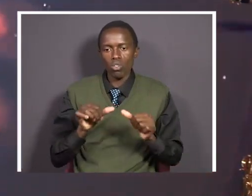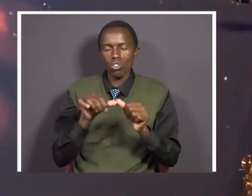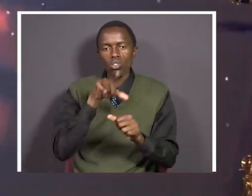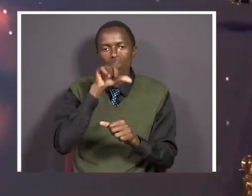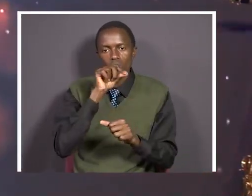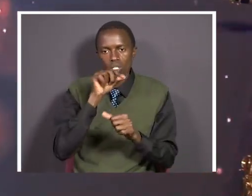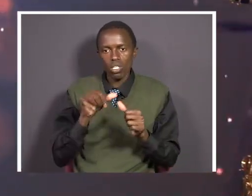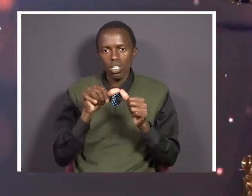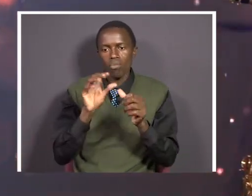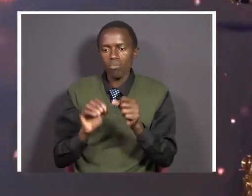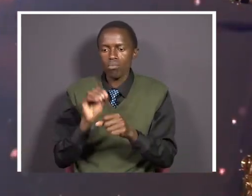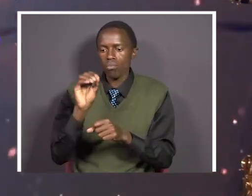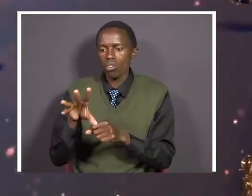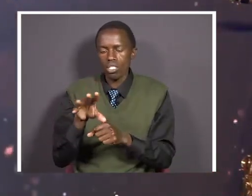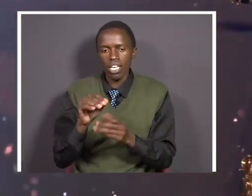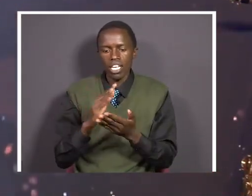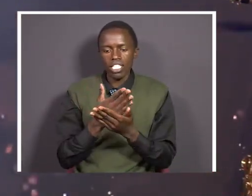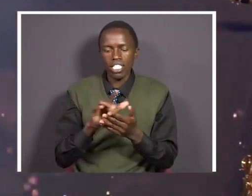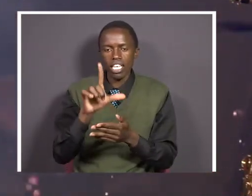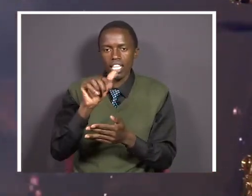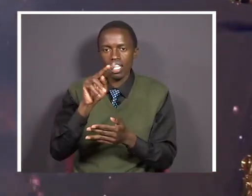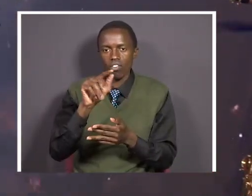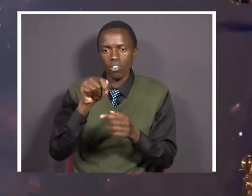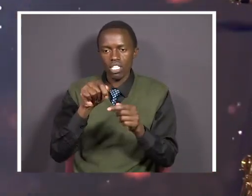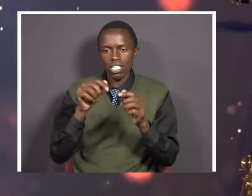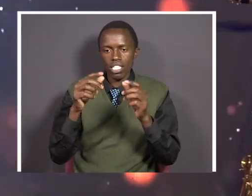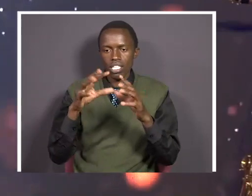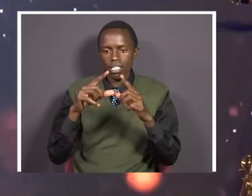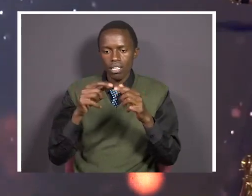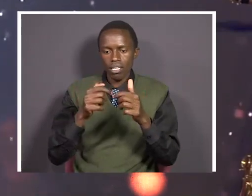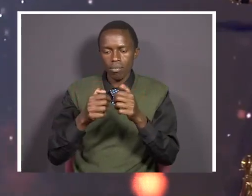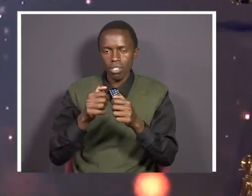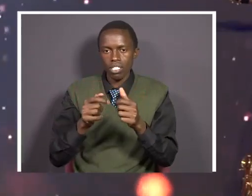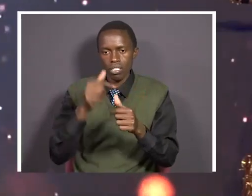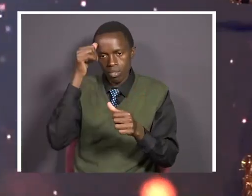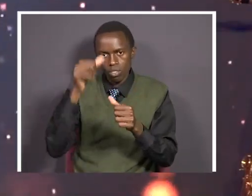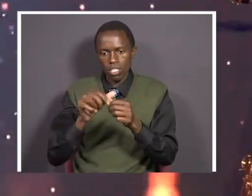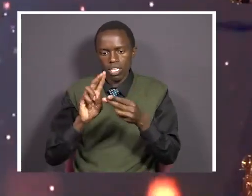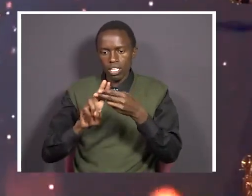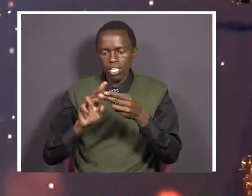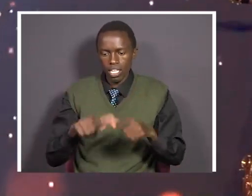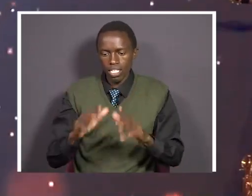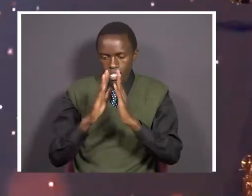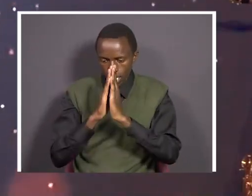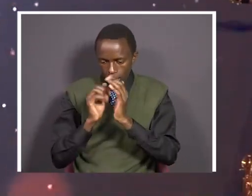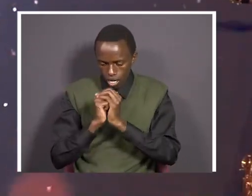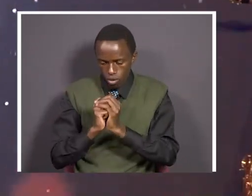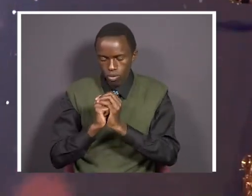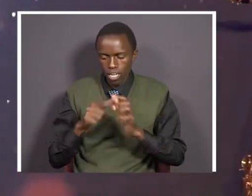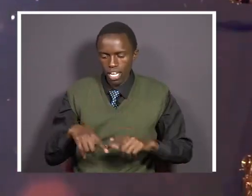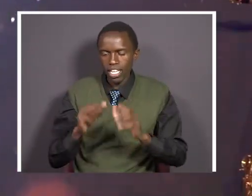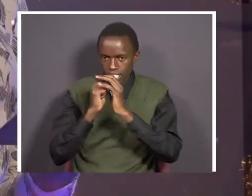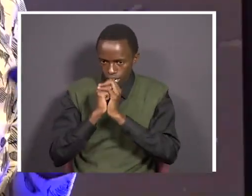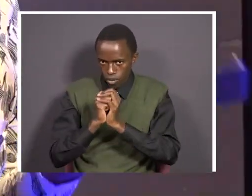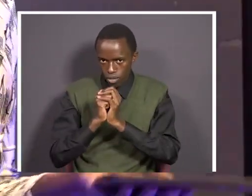tweeting, please keep posting and share the link for today's message. Remember to use the hashtag Let's Adore. Let's